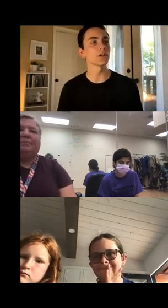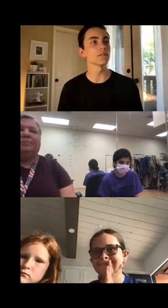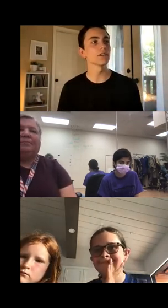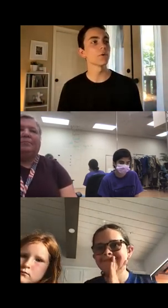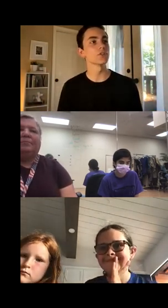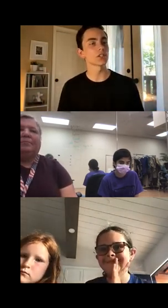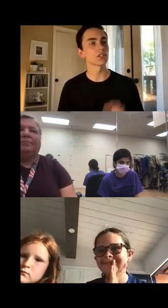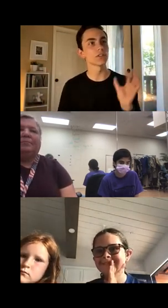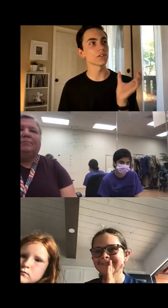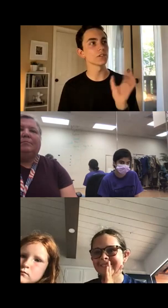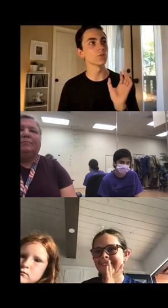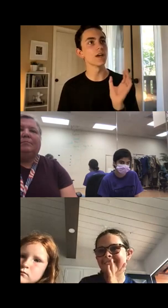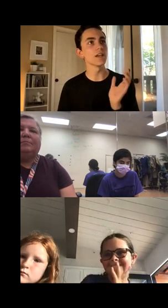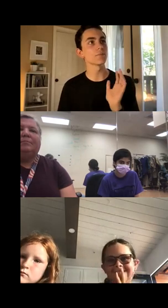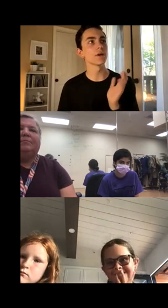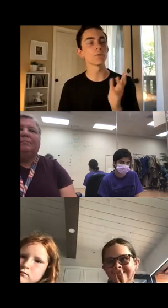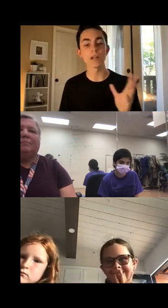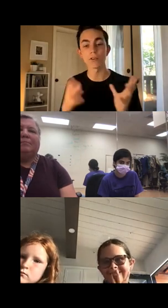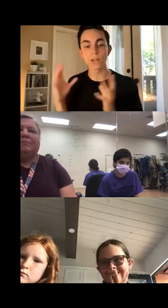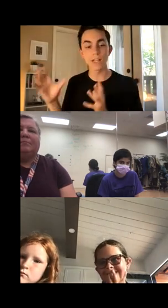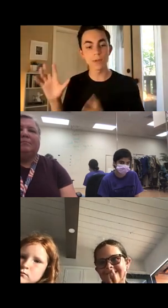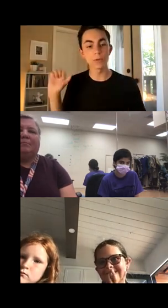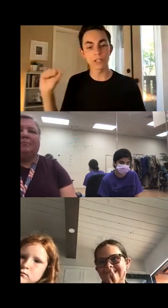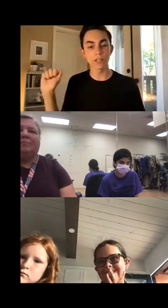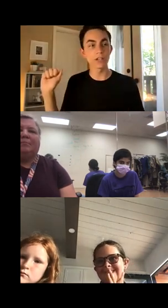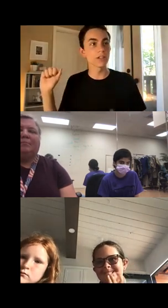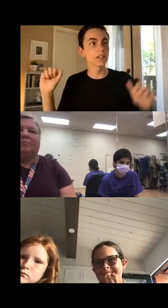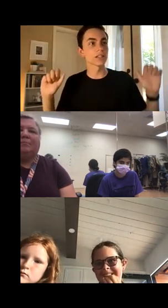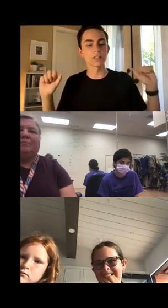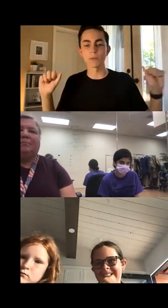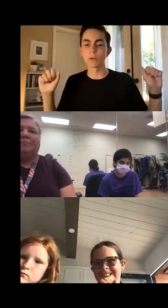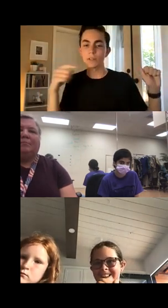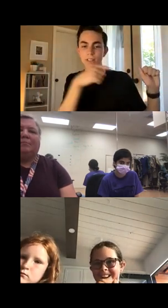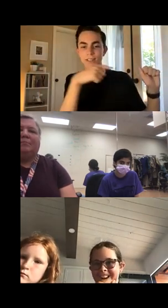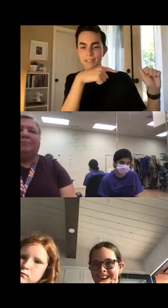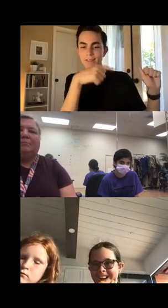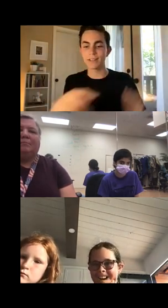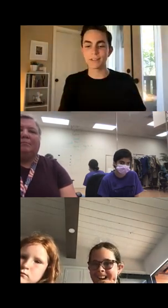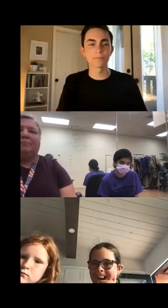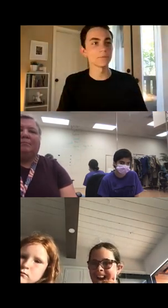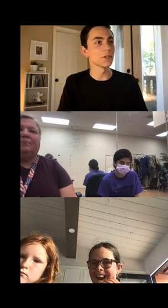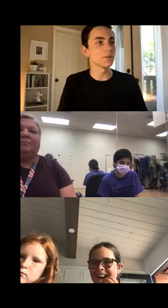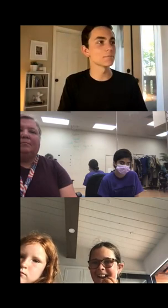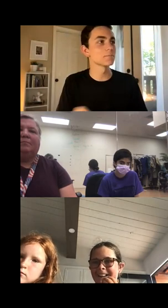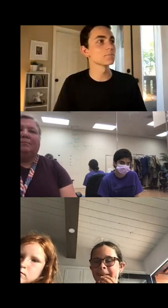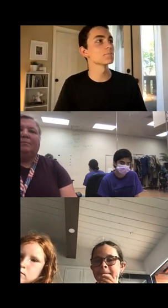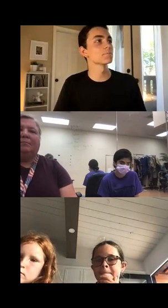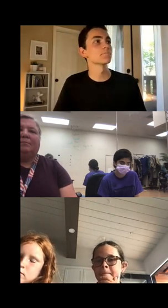All right. We talked about this a little bit, but we have our right-handed people stay over there, left-handed people stay over there,